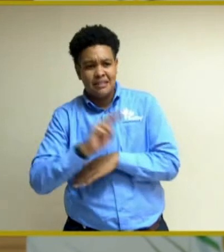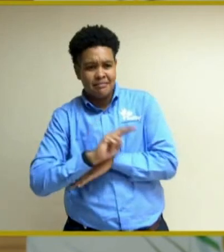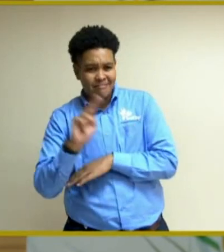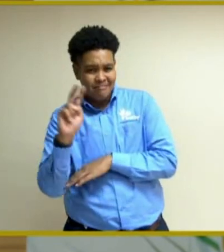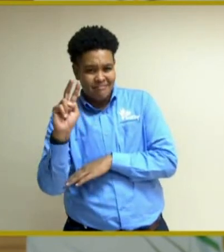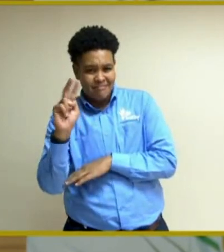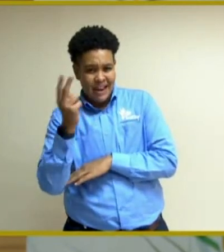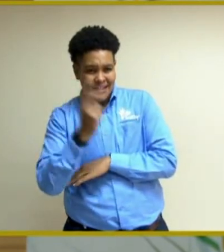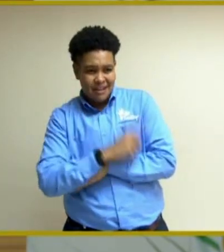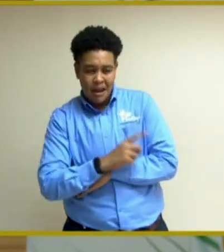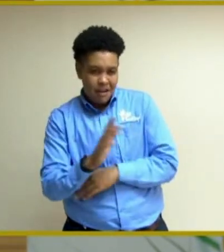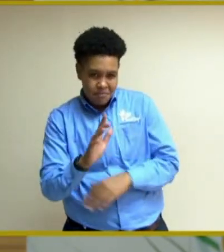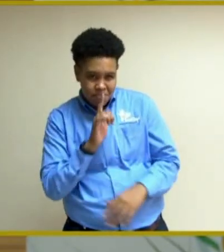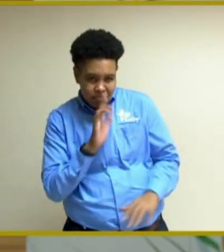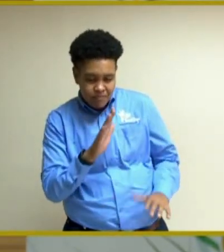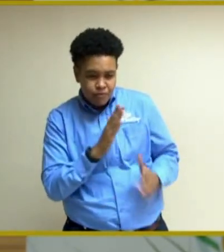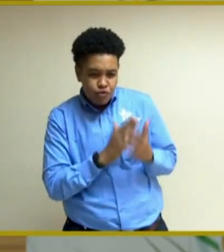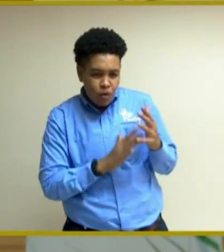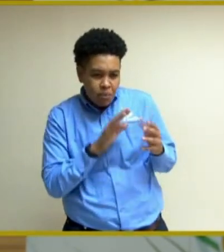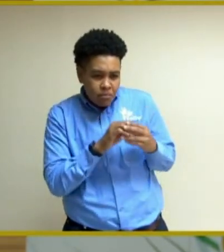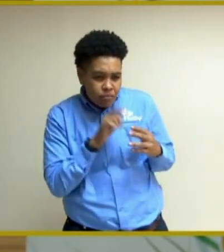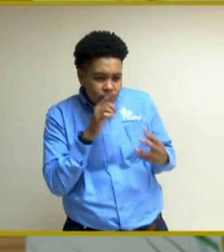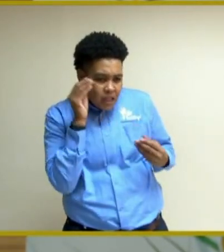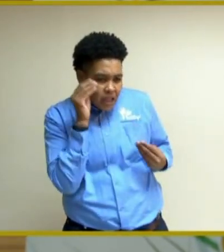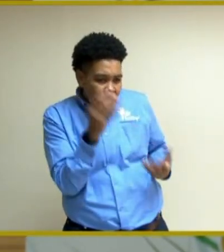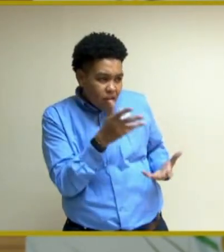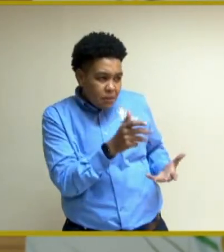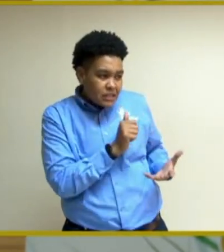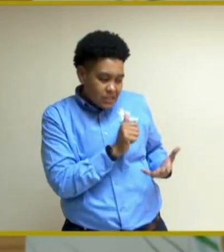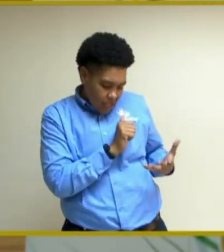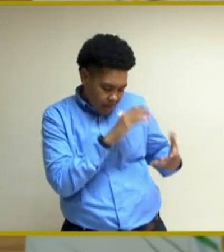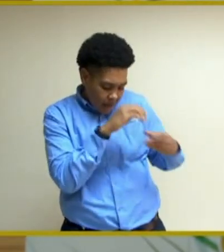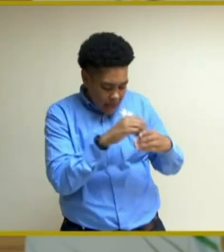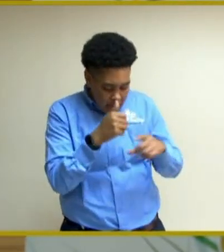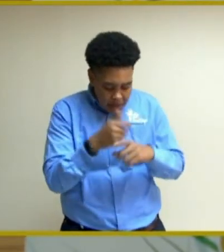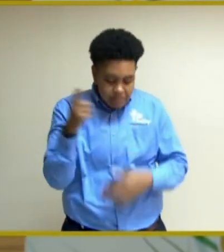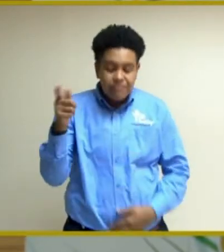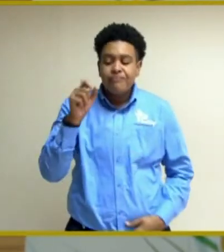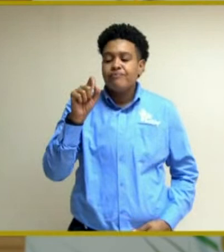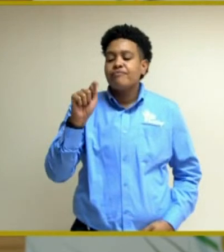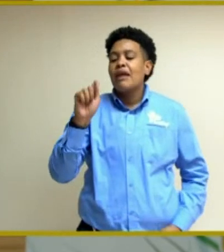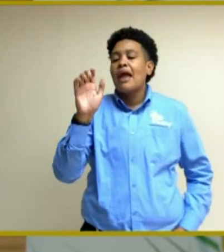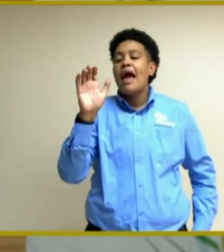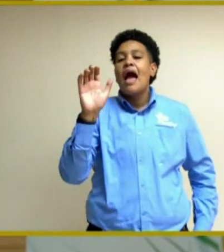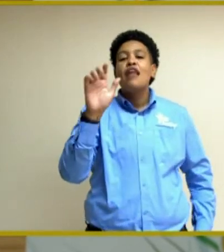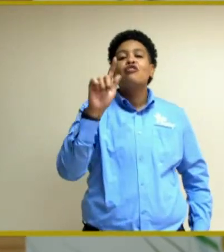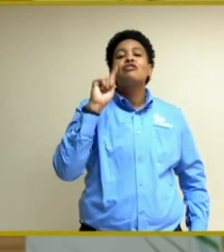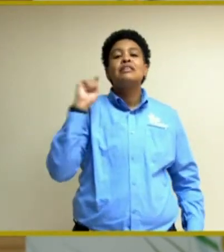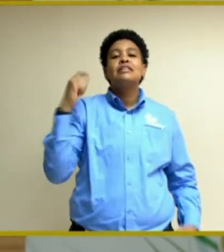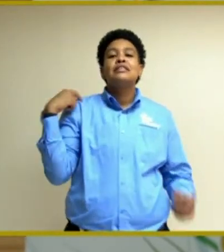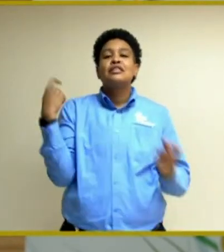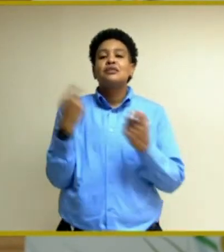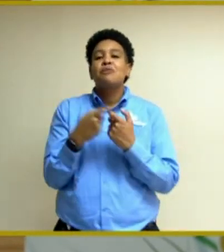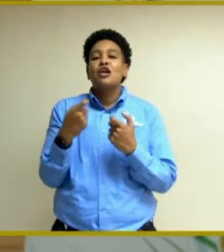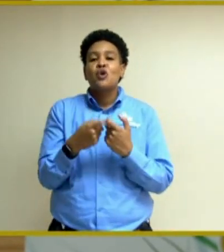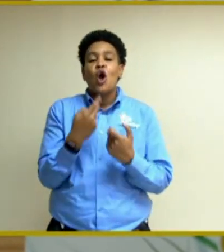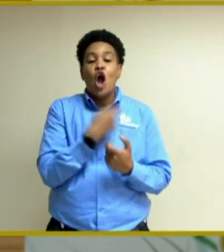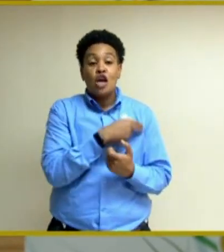some, parts of the information. I was in St. Catherine, Spanish Town